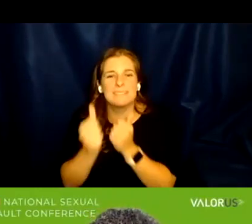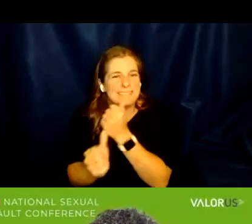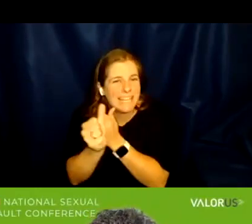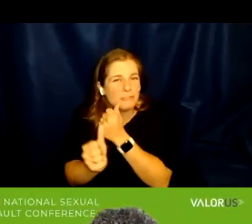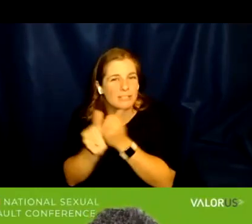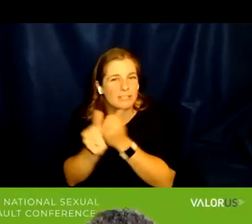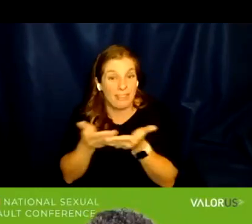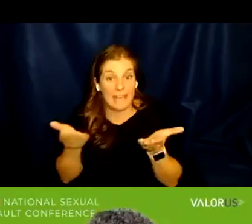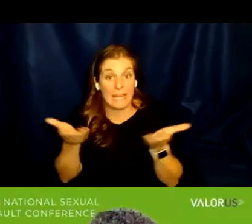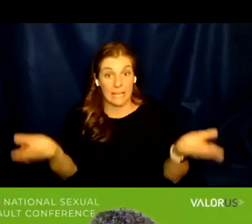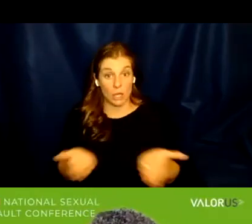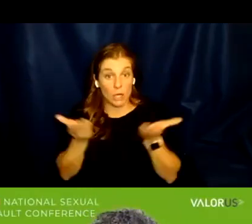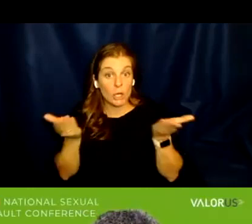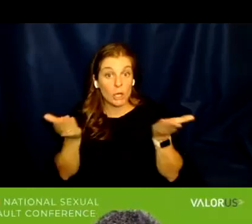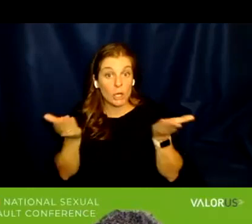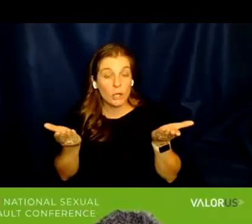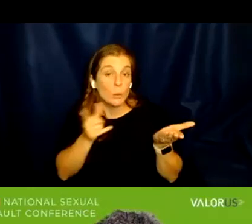out here is the police.